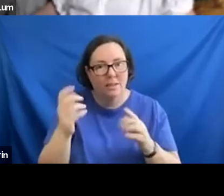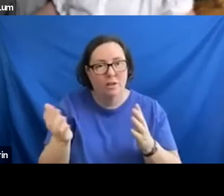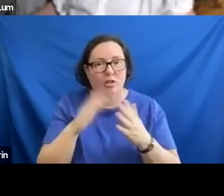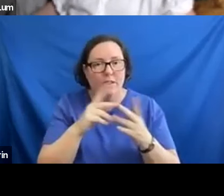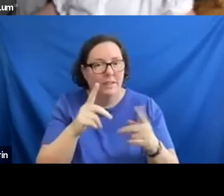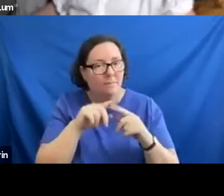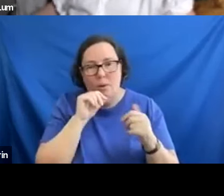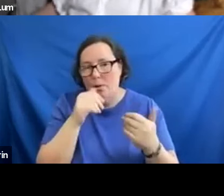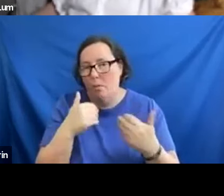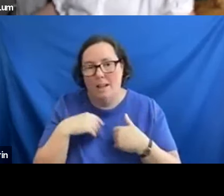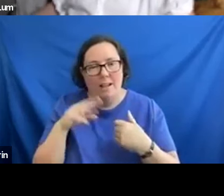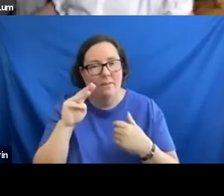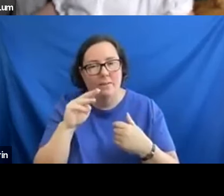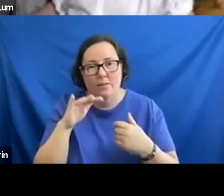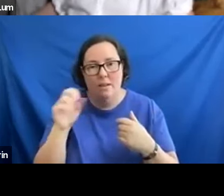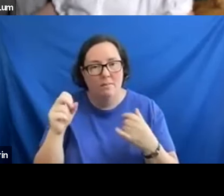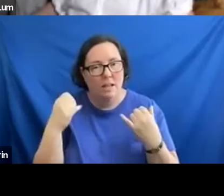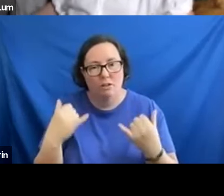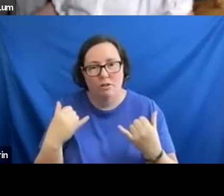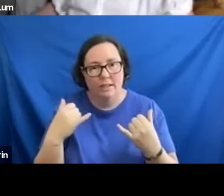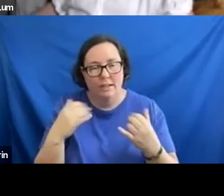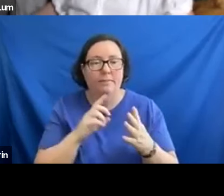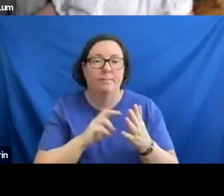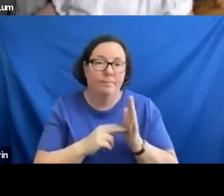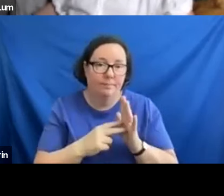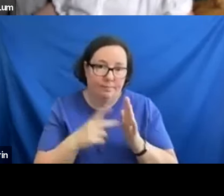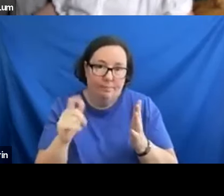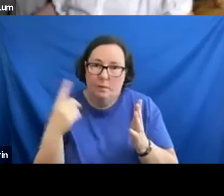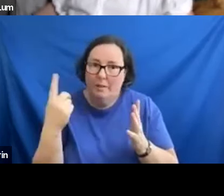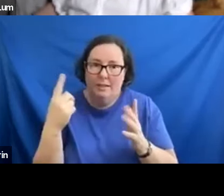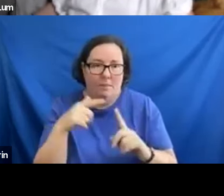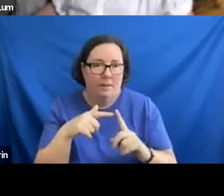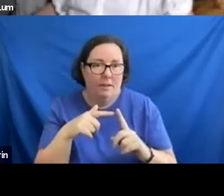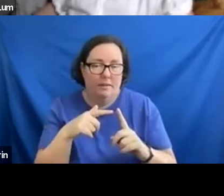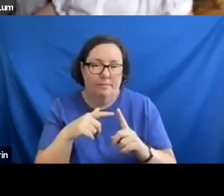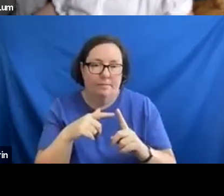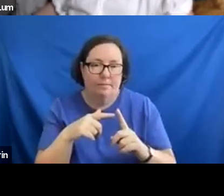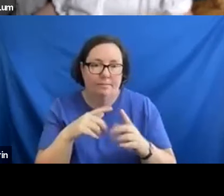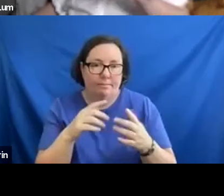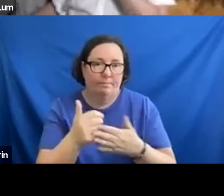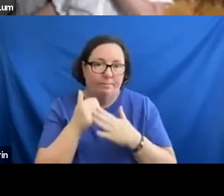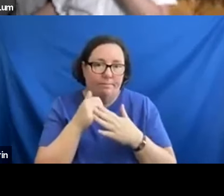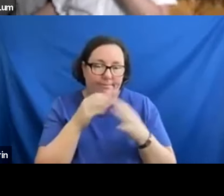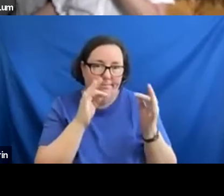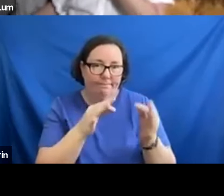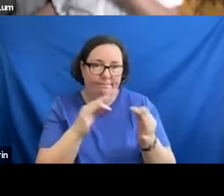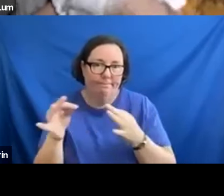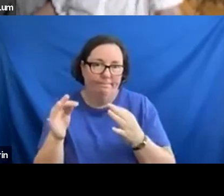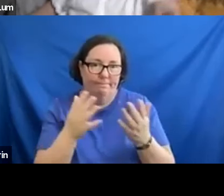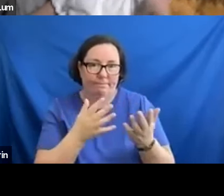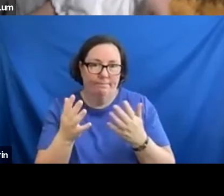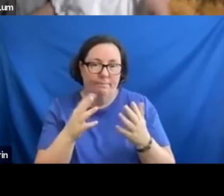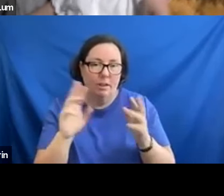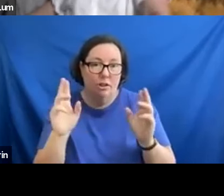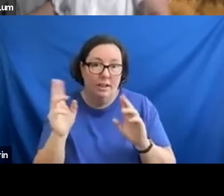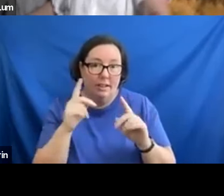right now. So we need some way of determining, in my mind, the